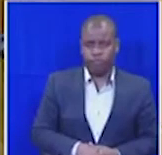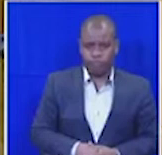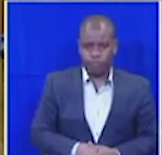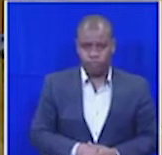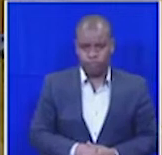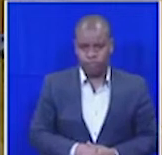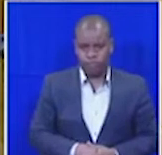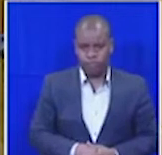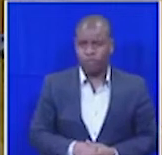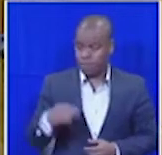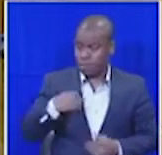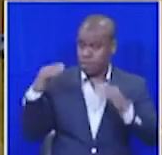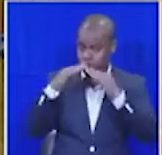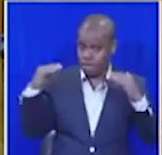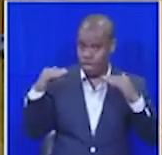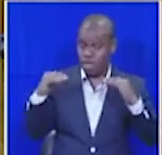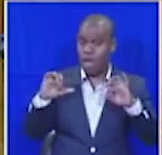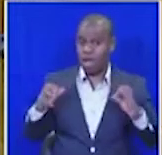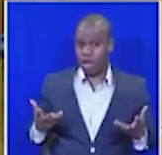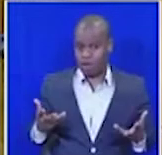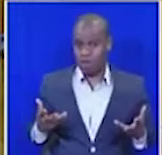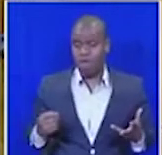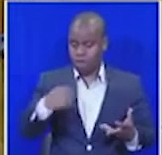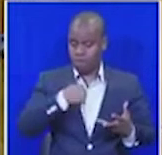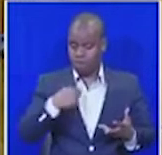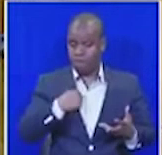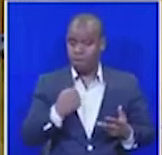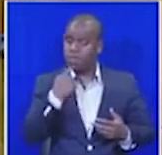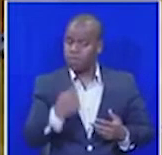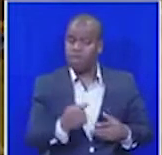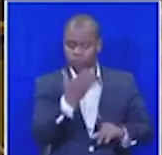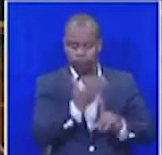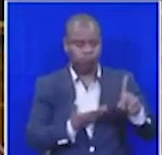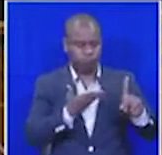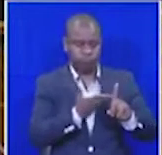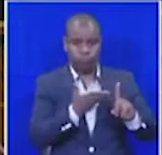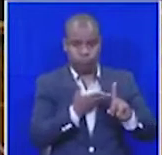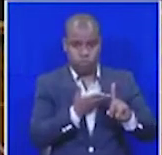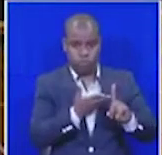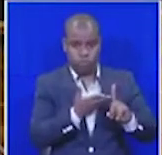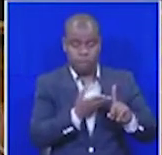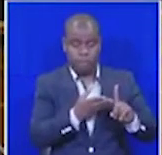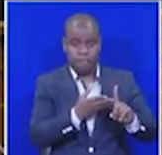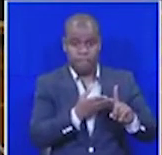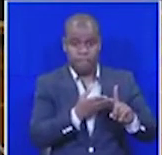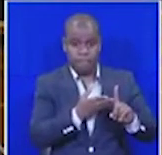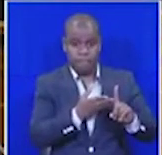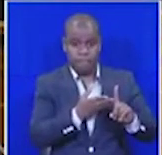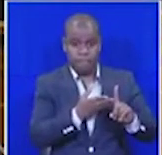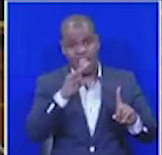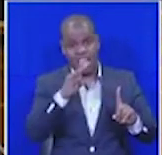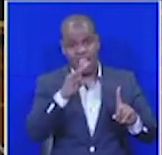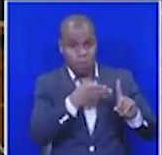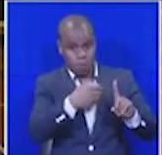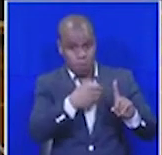But I think what is fair to say is that if Mr. Zuma has got nothing to hide, then I'm sure